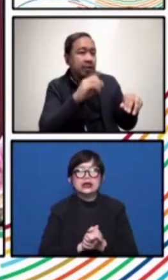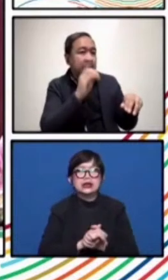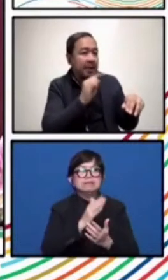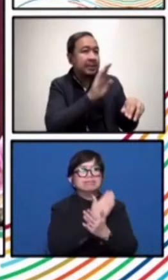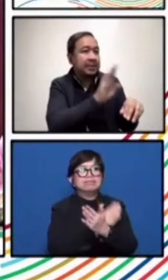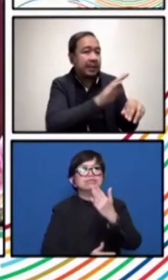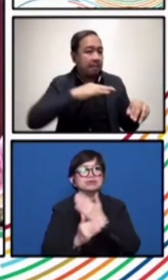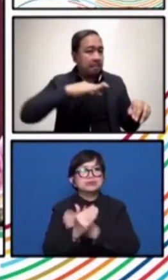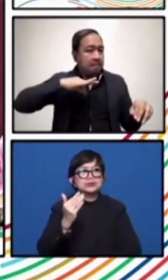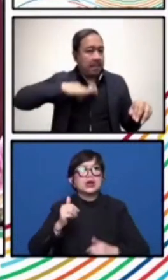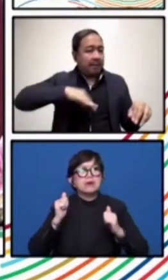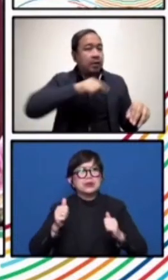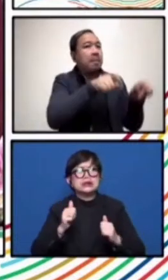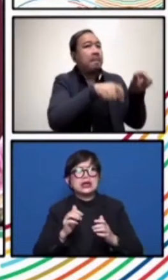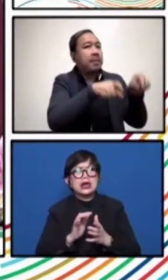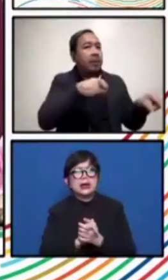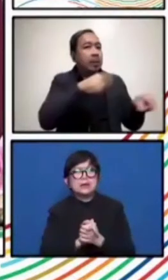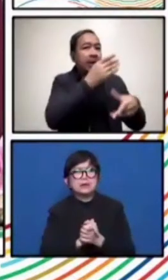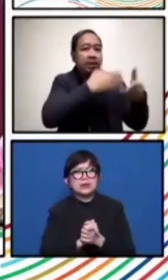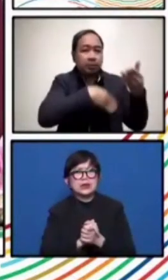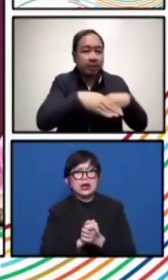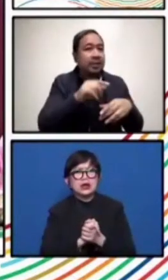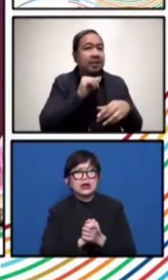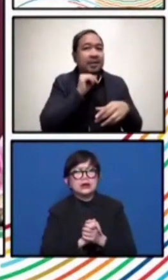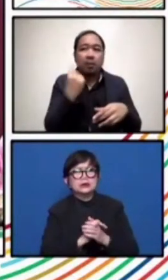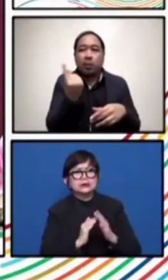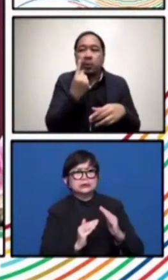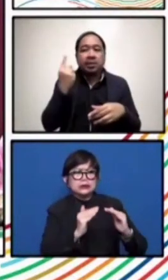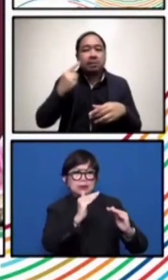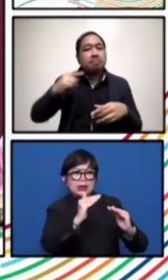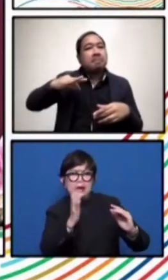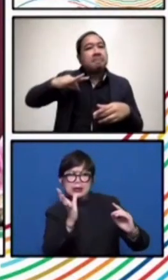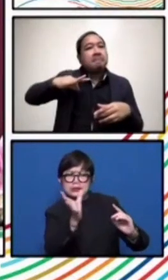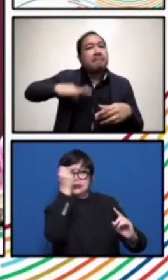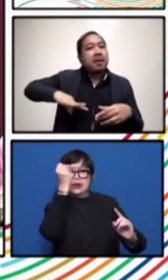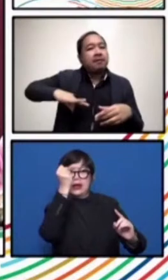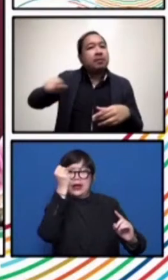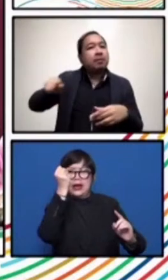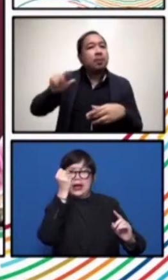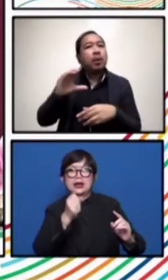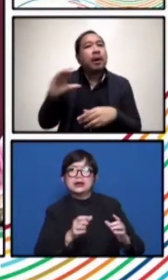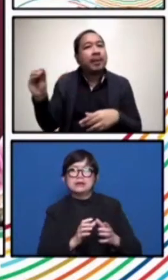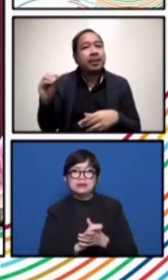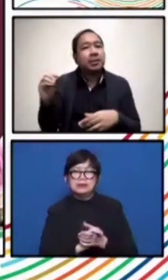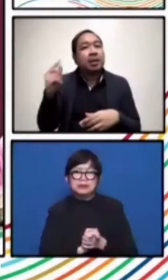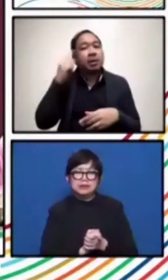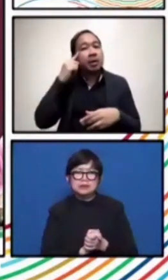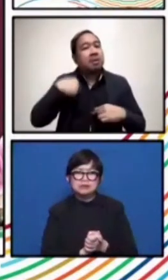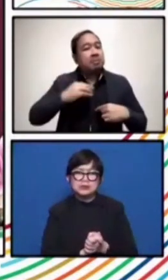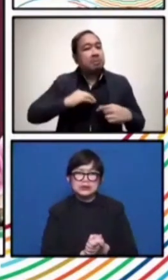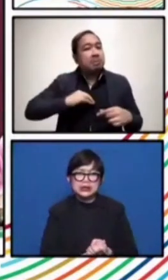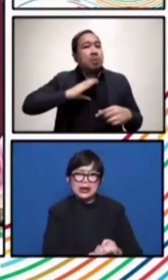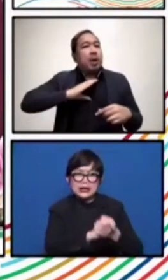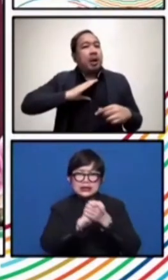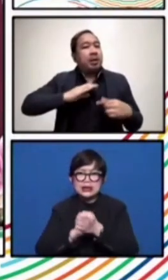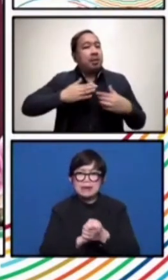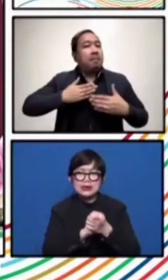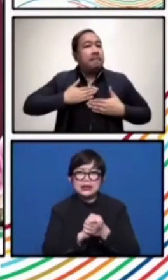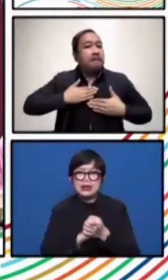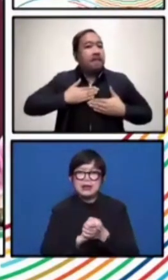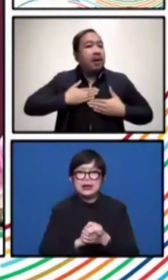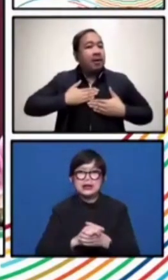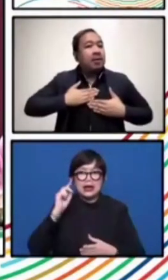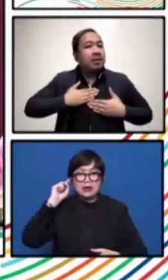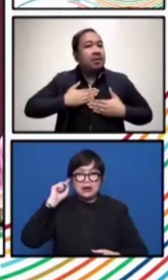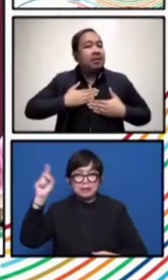if people with a disability or otherwise have to hold their head high to say that I have reached this position because of my own Merit